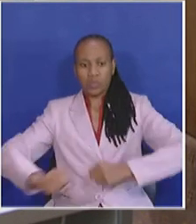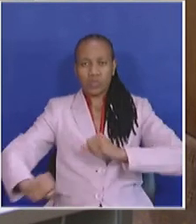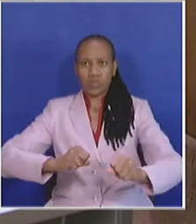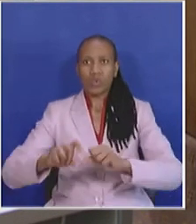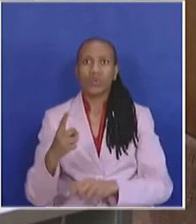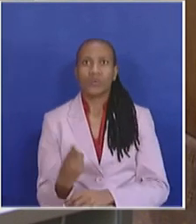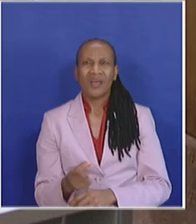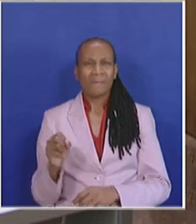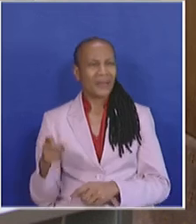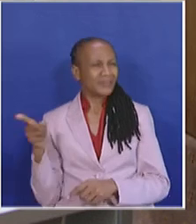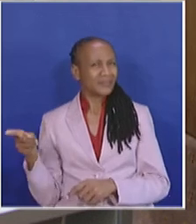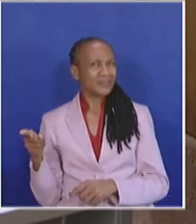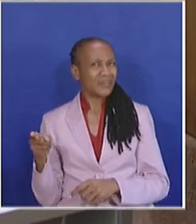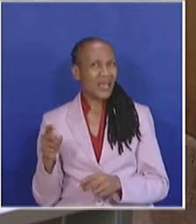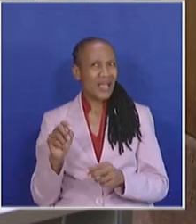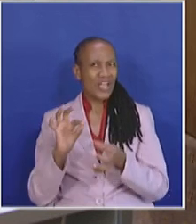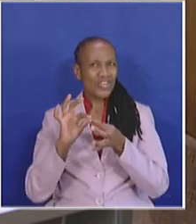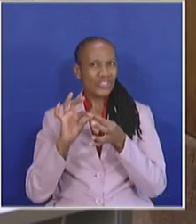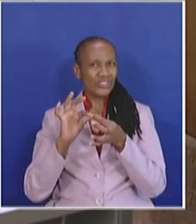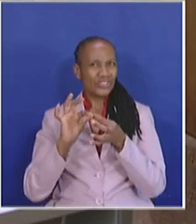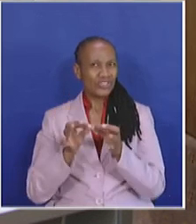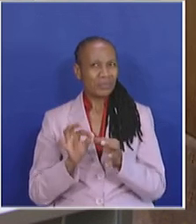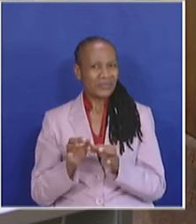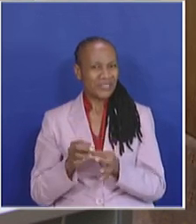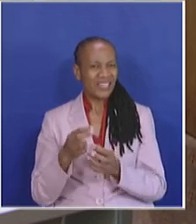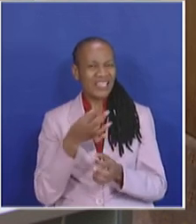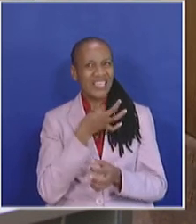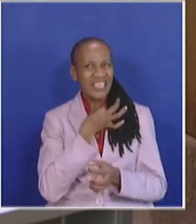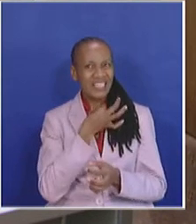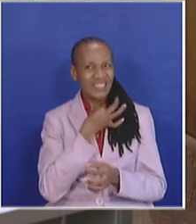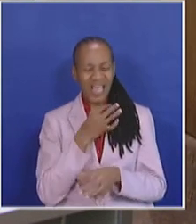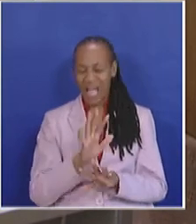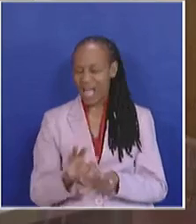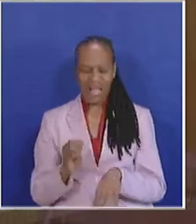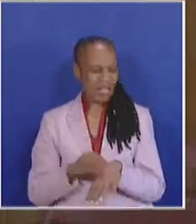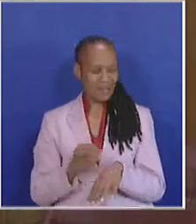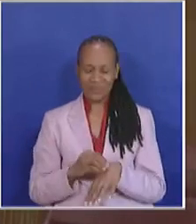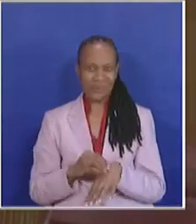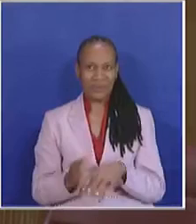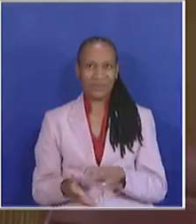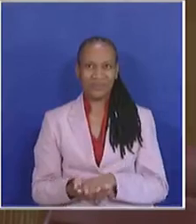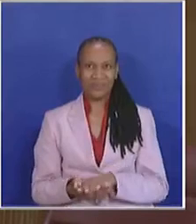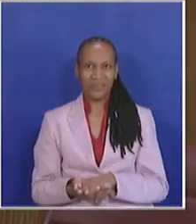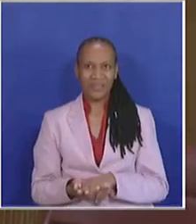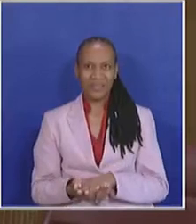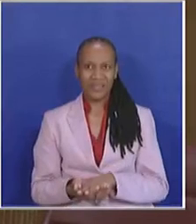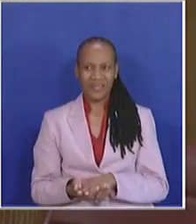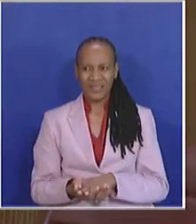English translation is a problem on this, Chairperson, because you get both